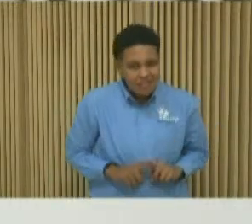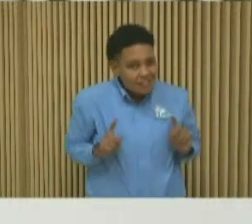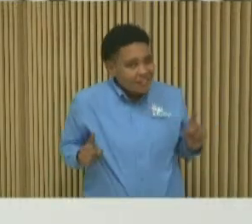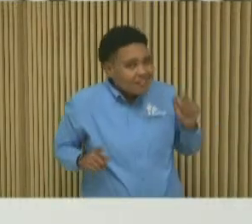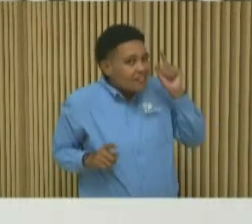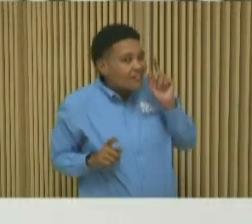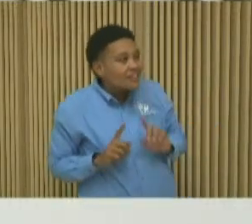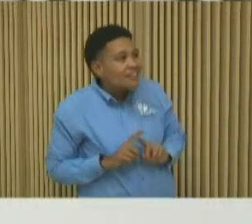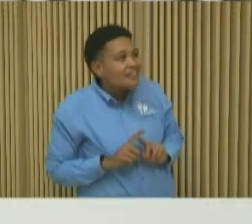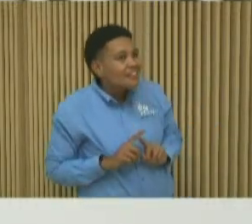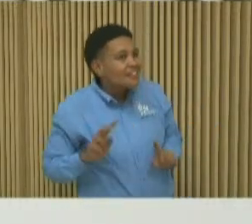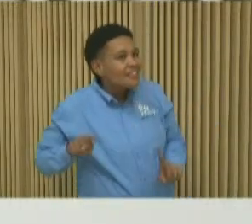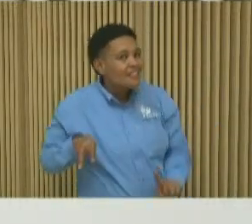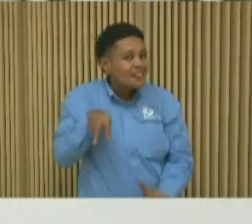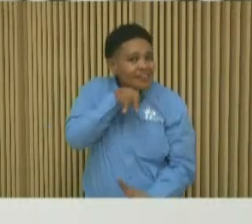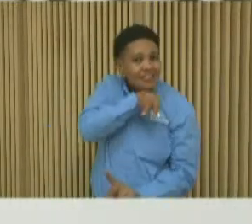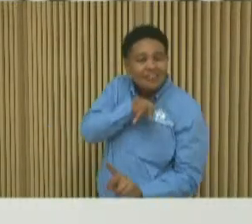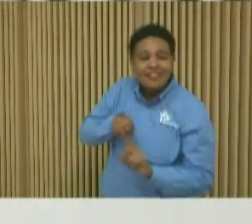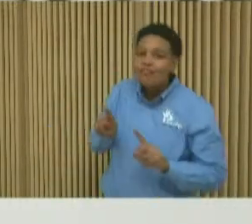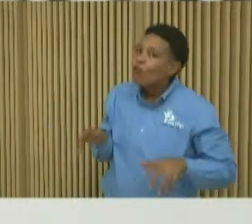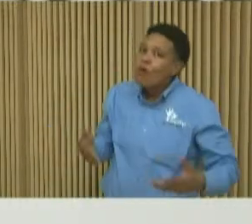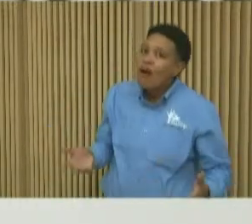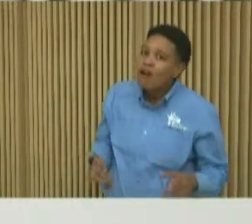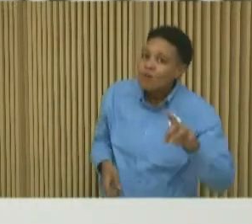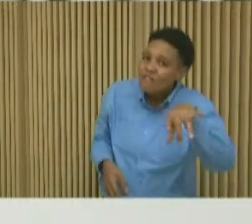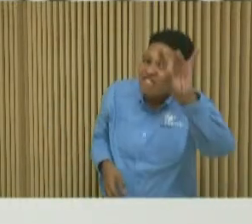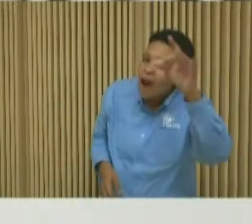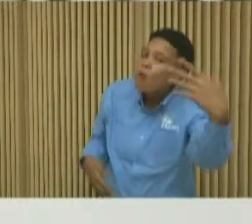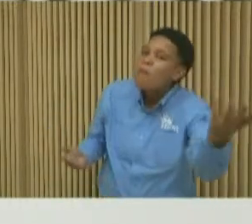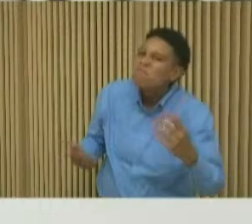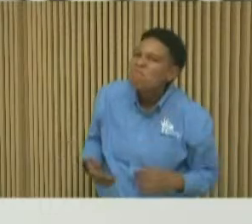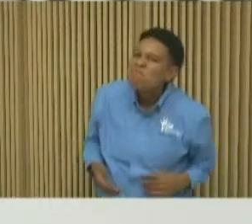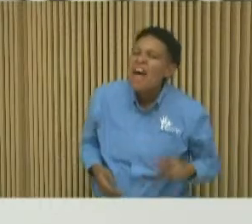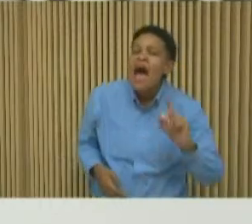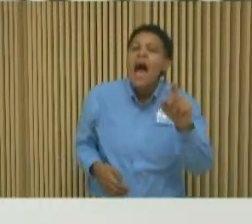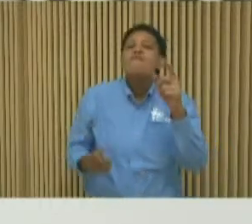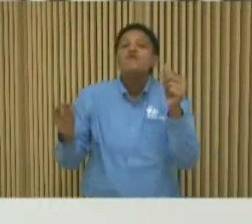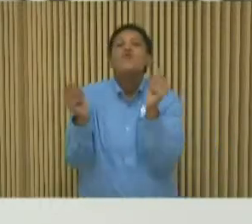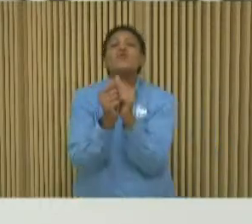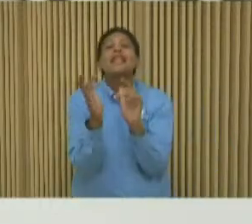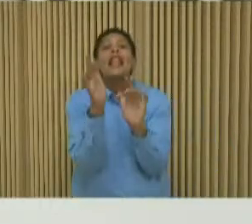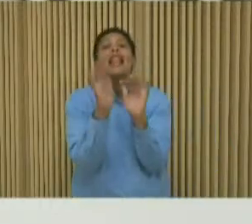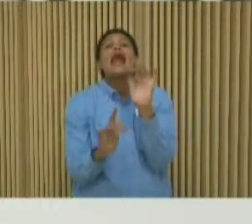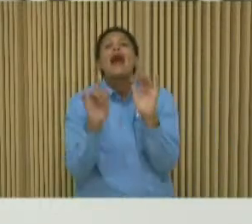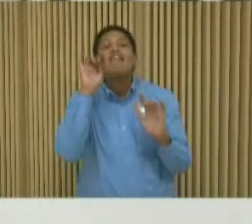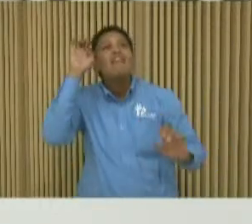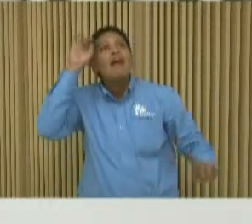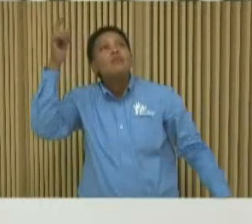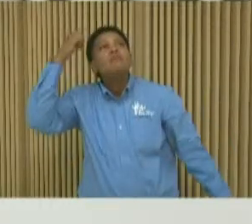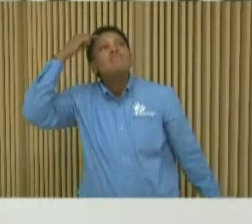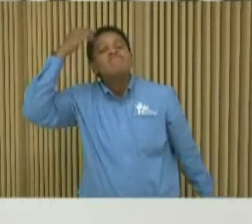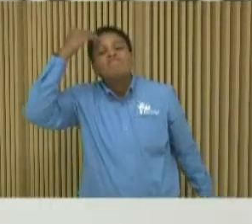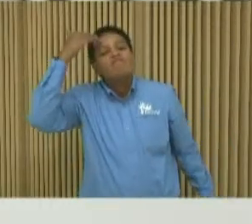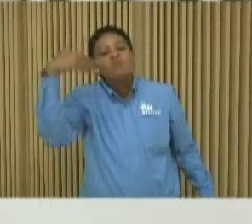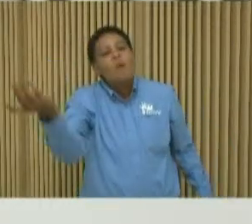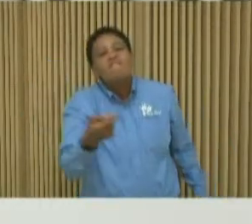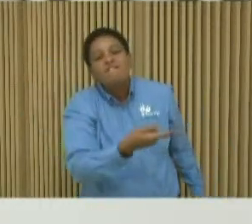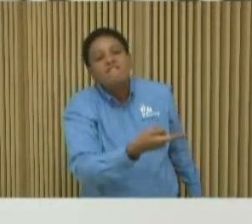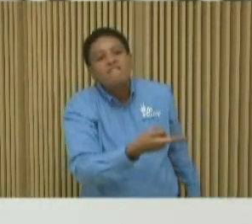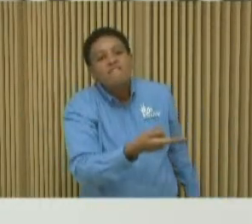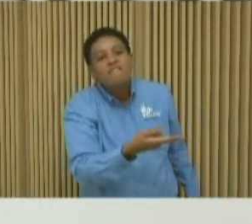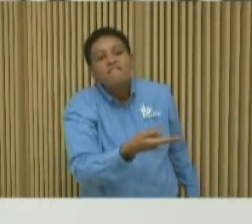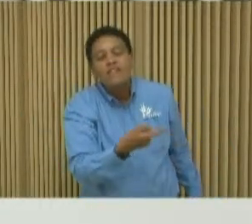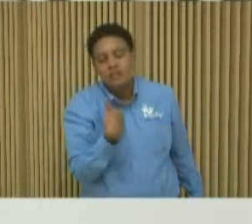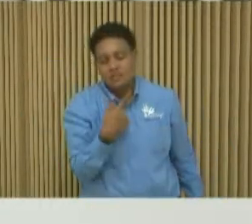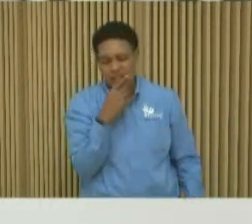hand, you also find that it has to do with a lack of education. Because, and